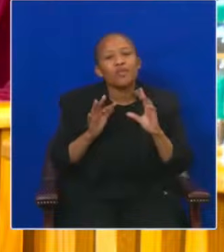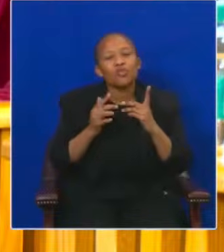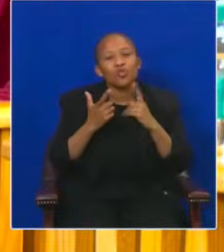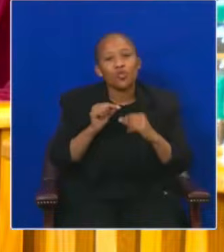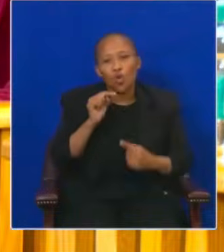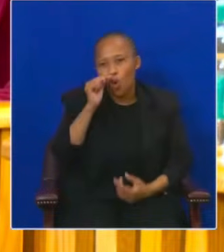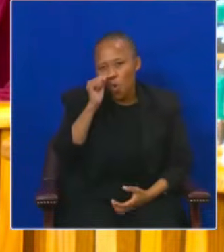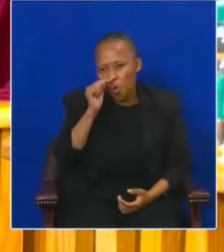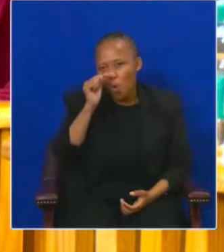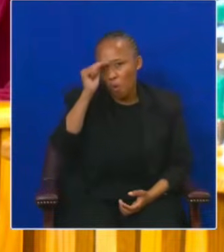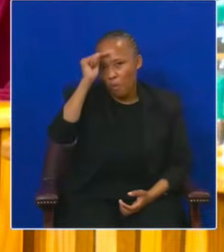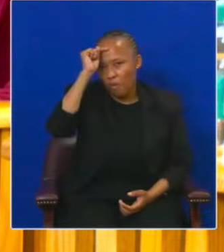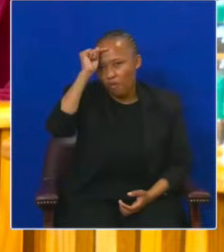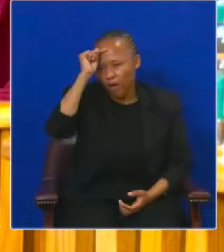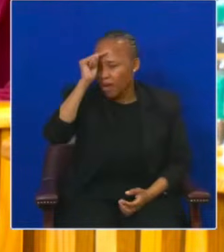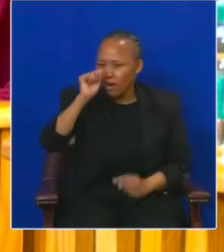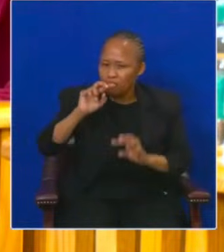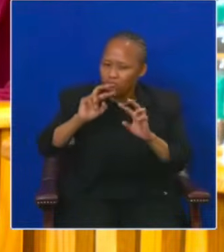Nkosi is.